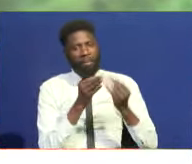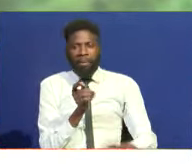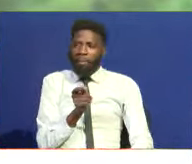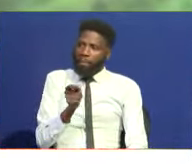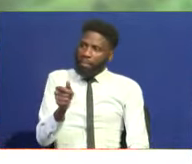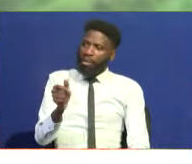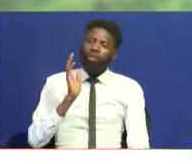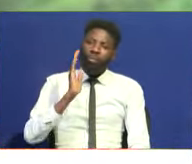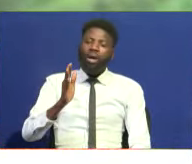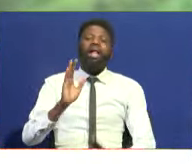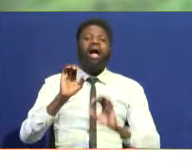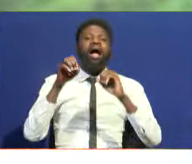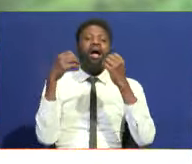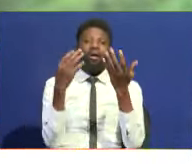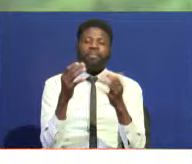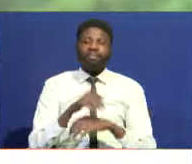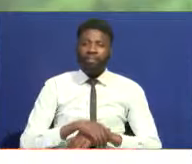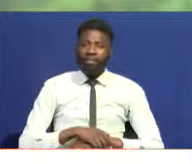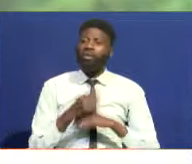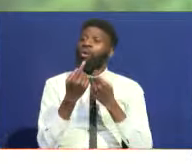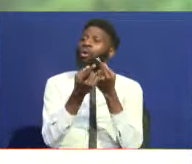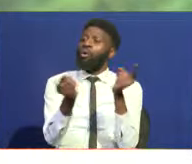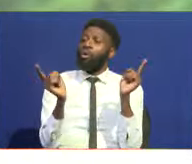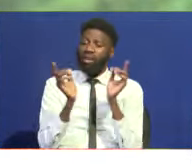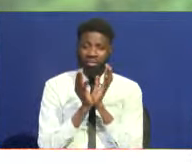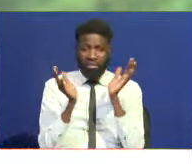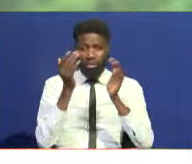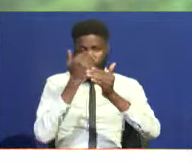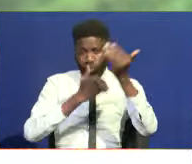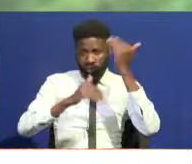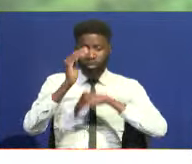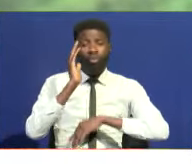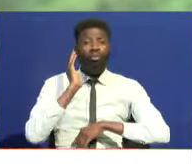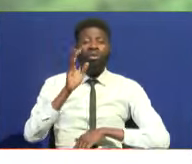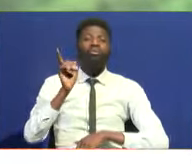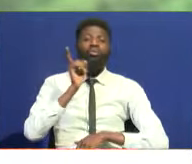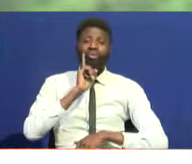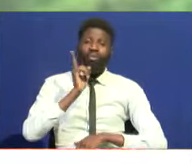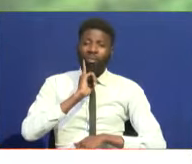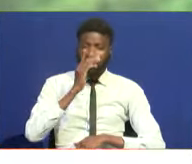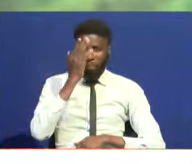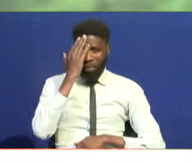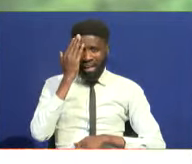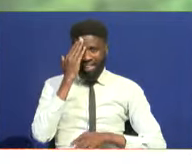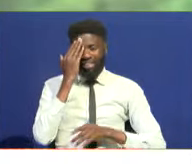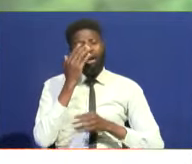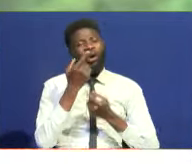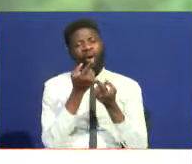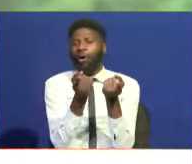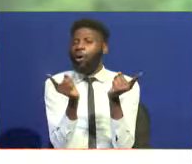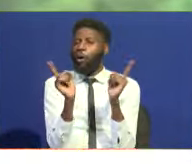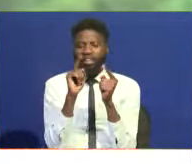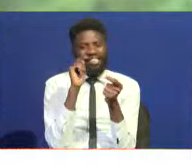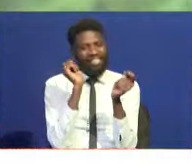All public universities would have completed this exercise by tomorrow, the 19th of August